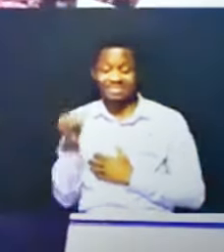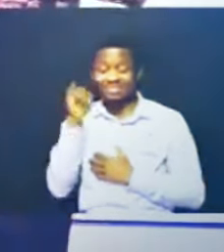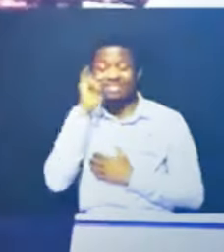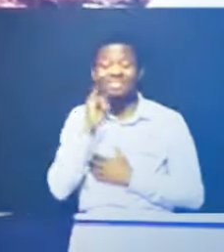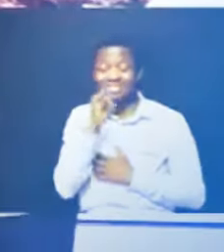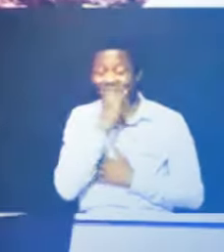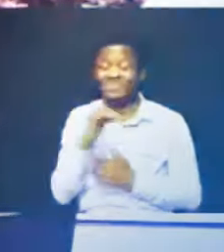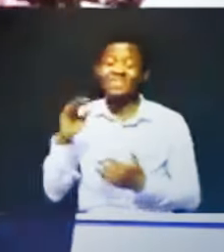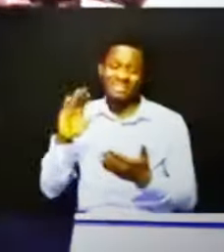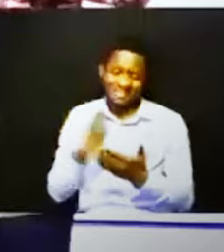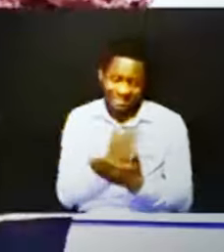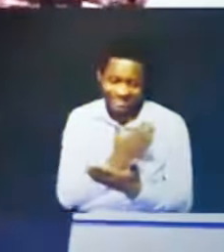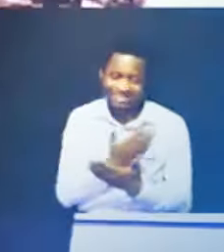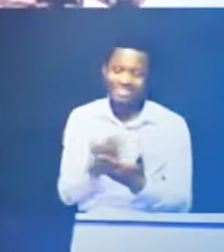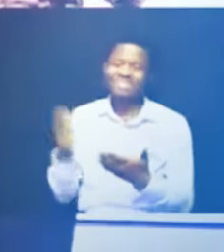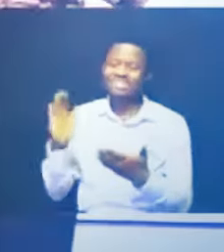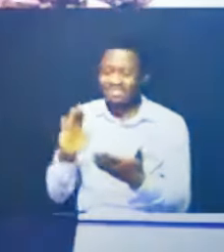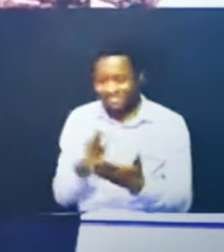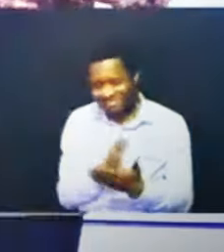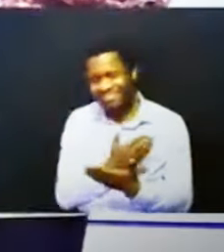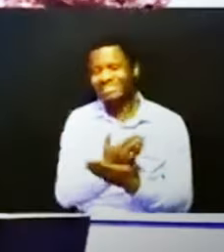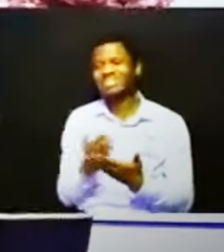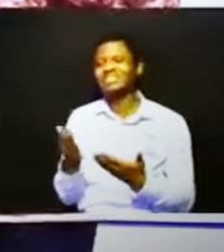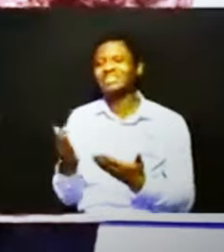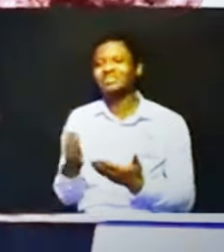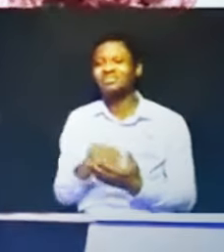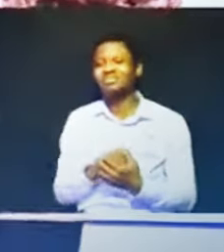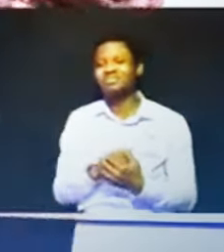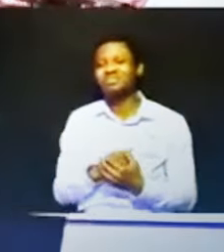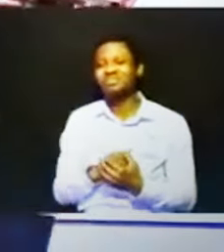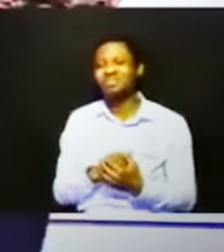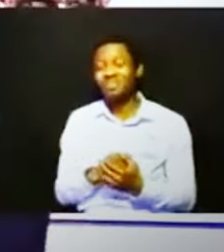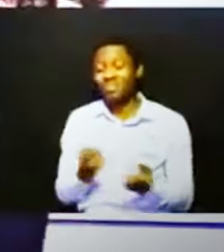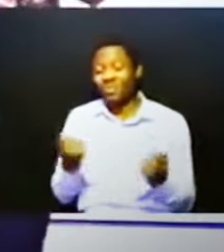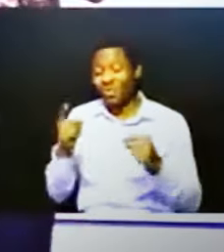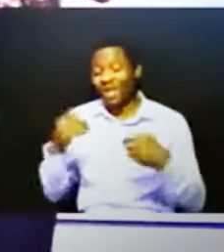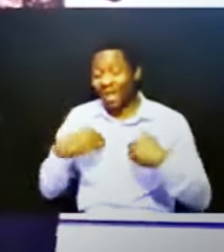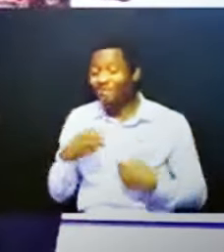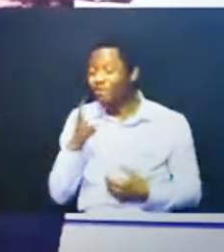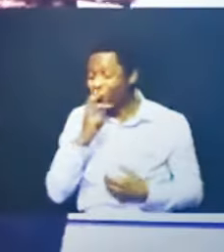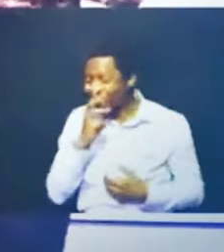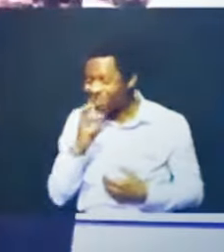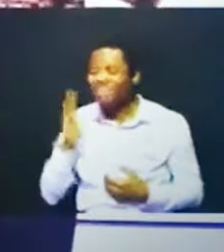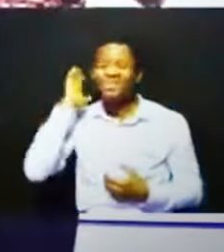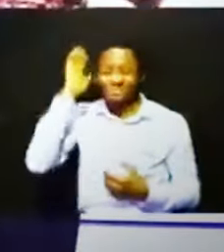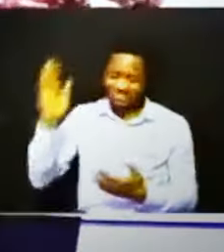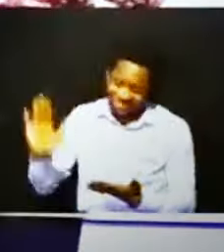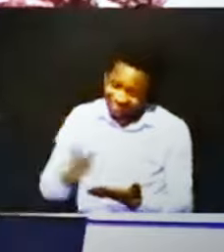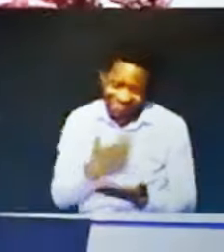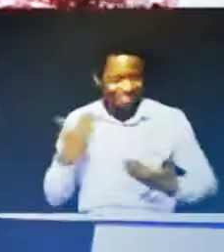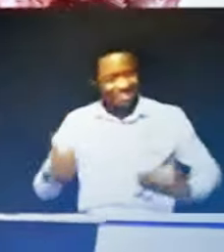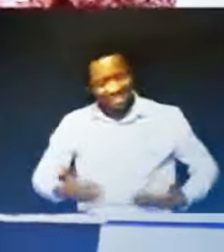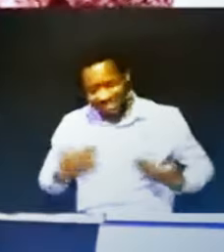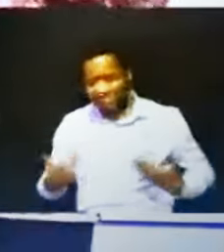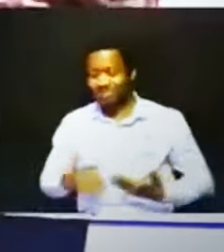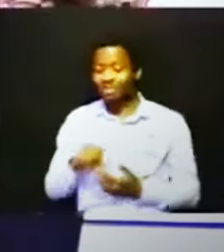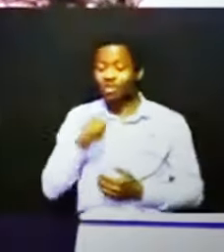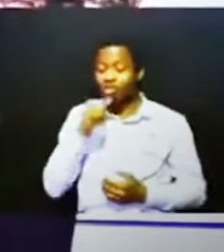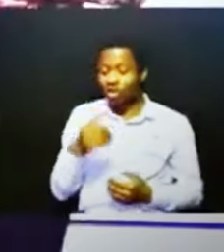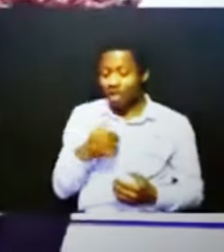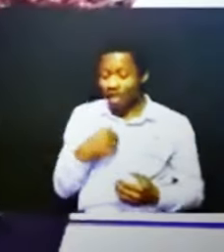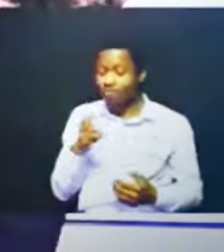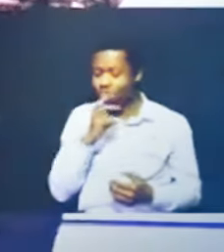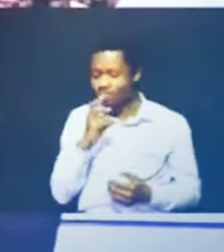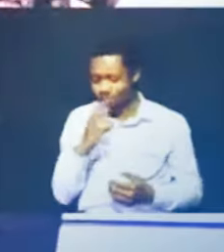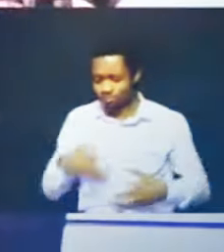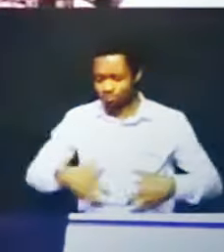Ebrini mu na Israel for eto ayeyi dwum yi wo beto dwum. When there is water they will sing. Ensuo abade a wo beto ayeyi dwum. When there is no water they will